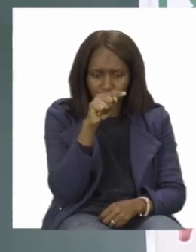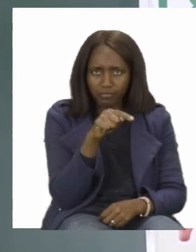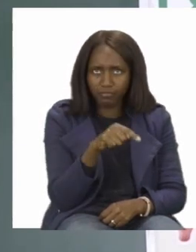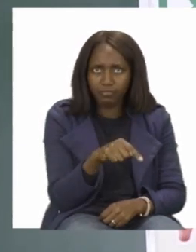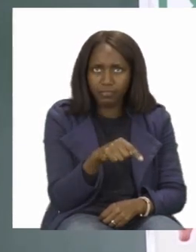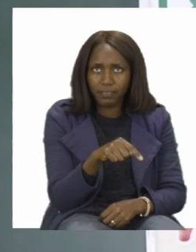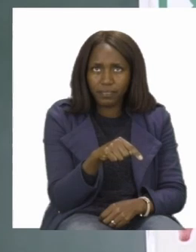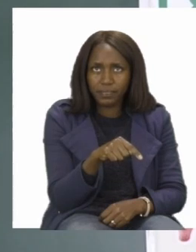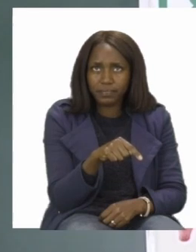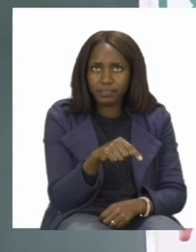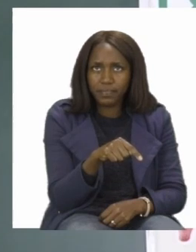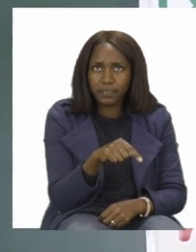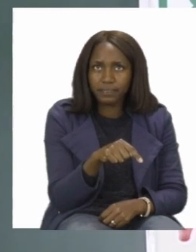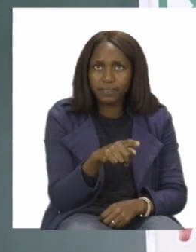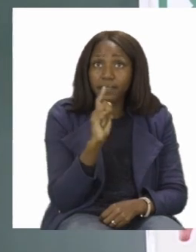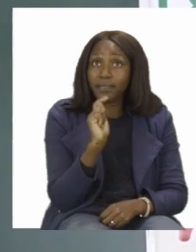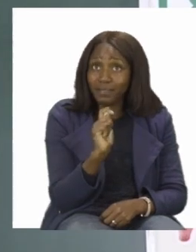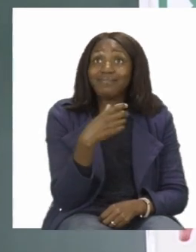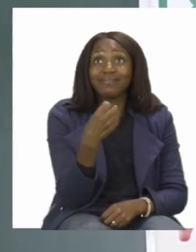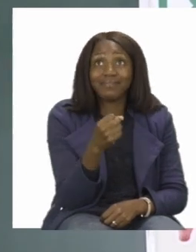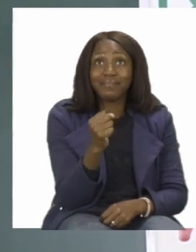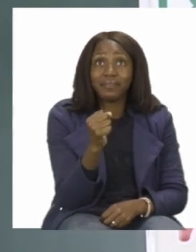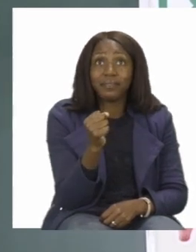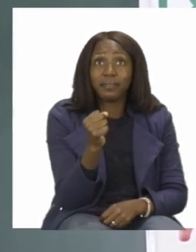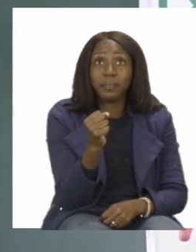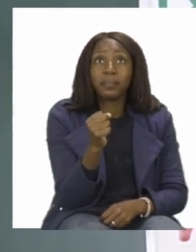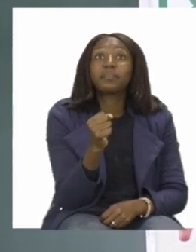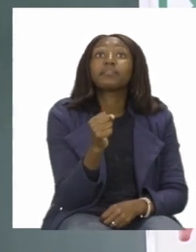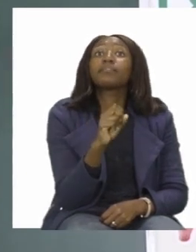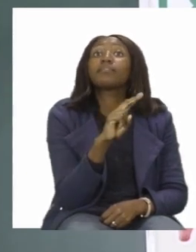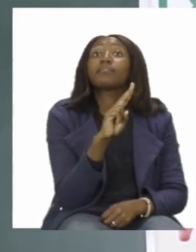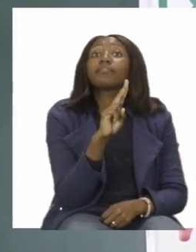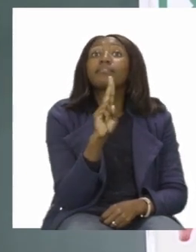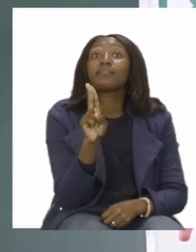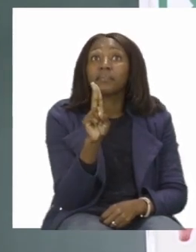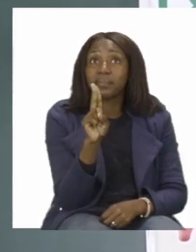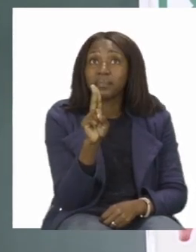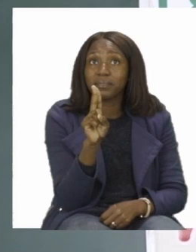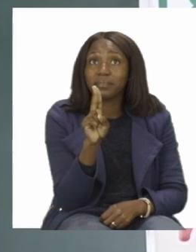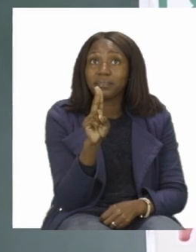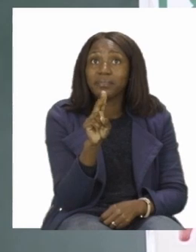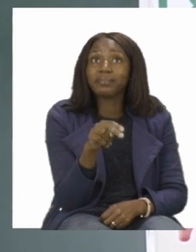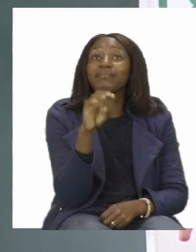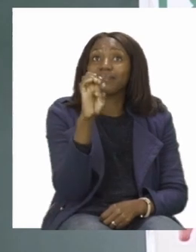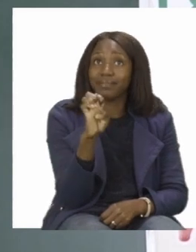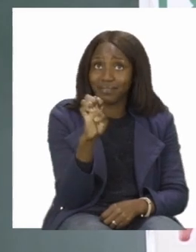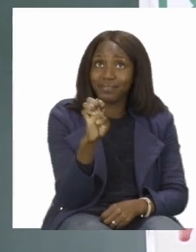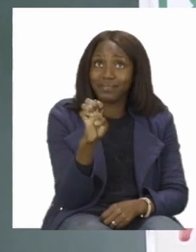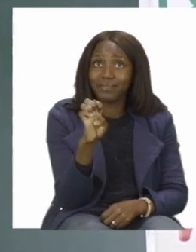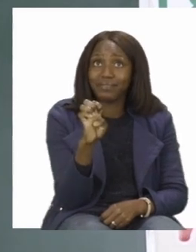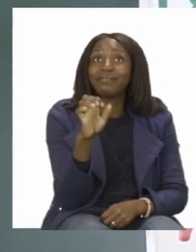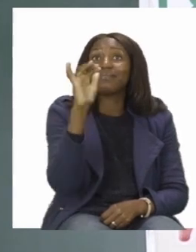say there is no T here. There's a T there and an H near it, an